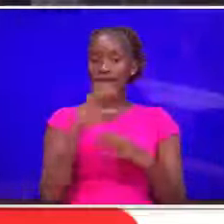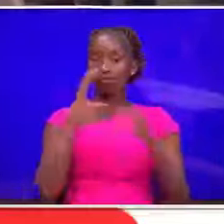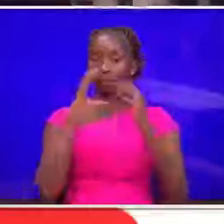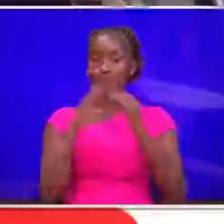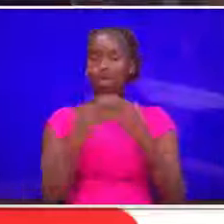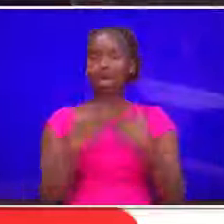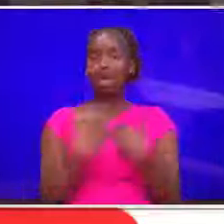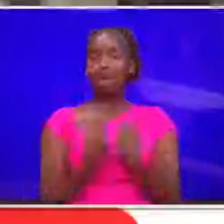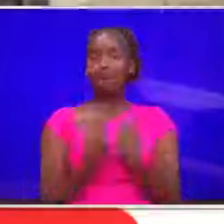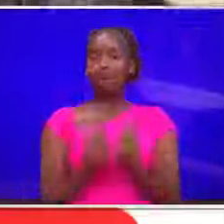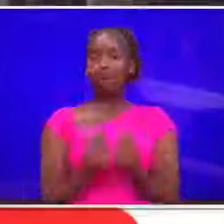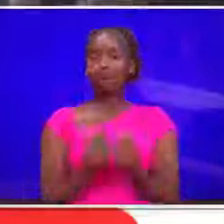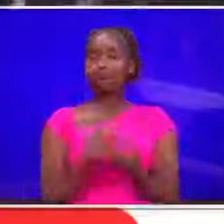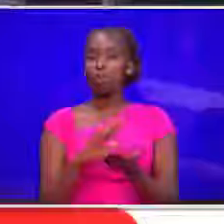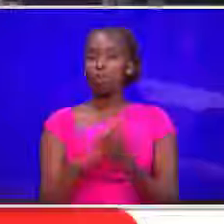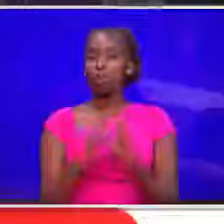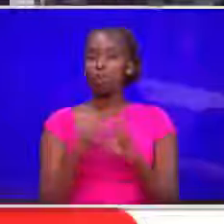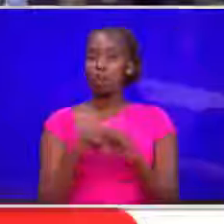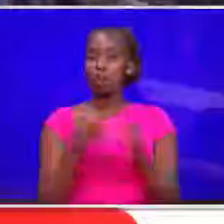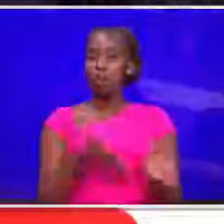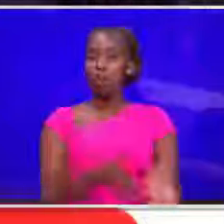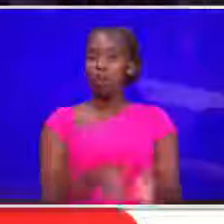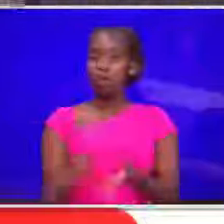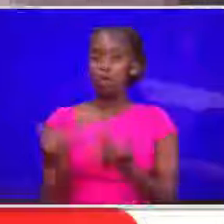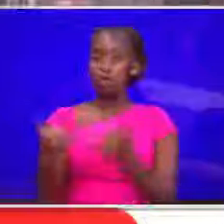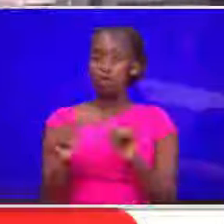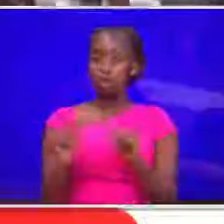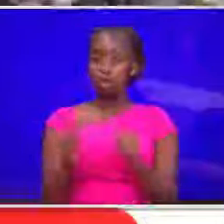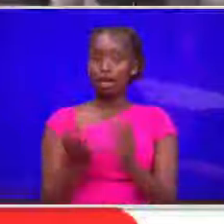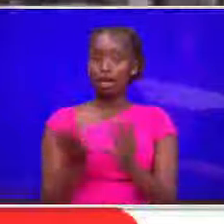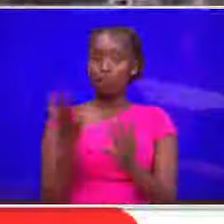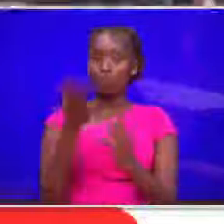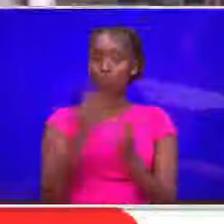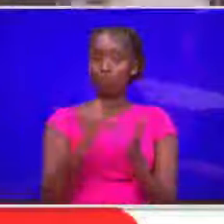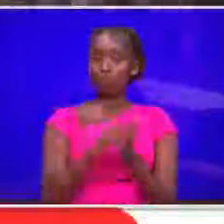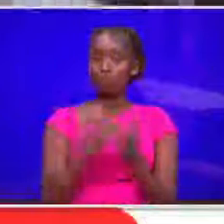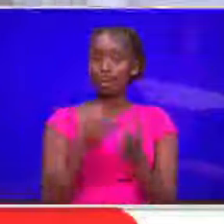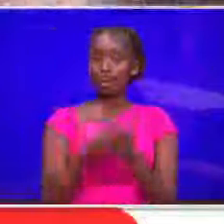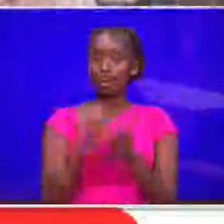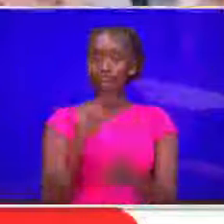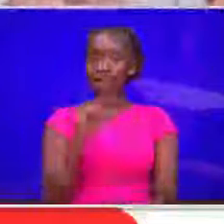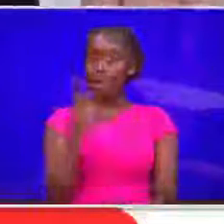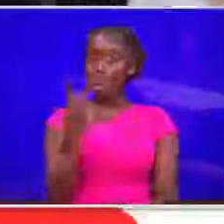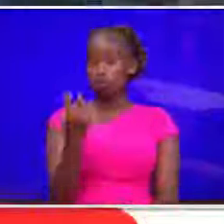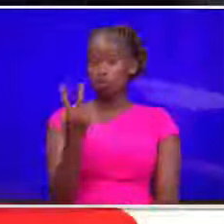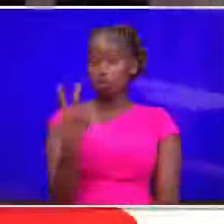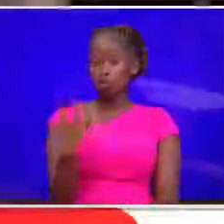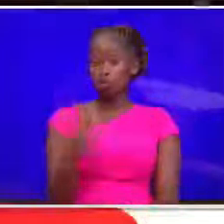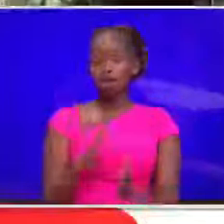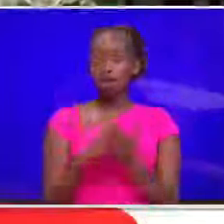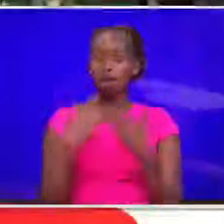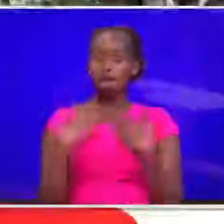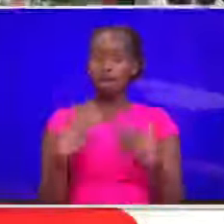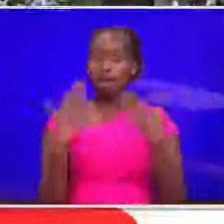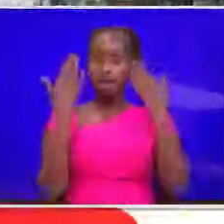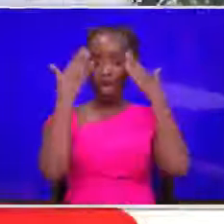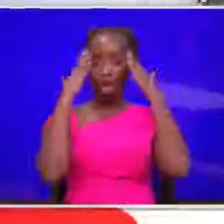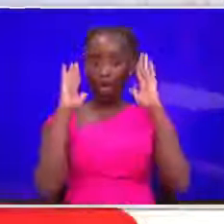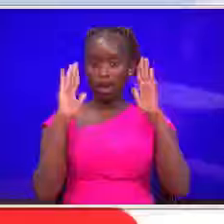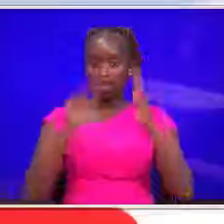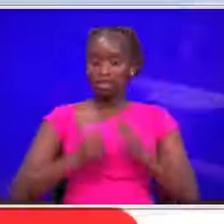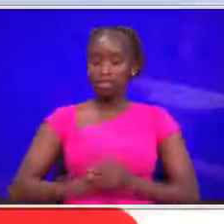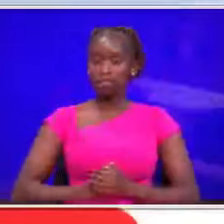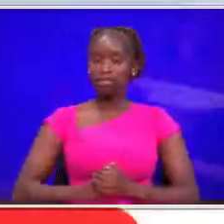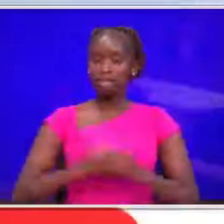morphed into an opportunity to dissect the Finance Bill 2024 and for civic awareness. After we are done